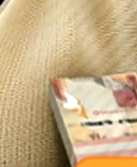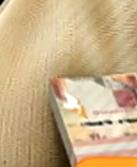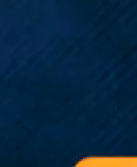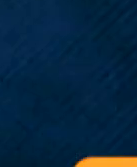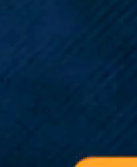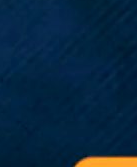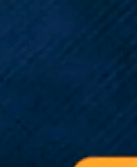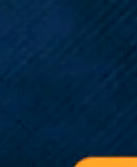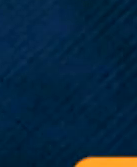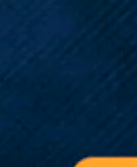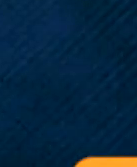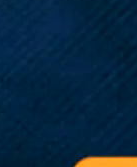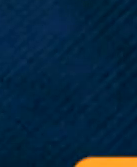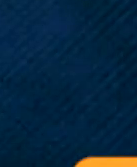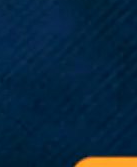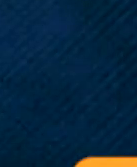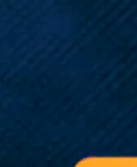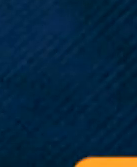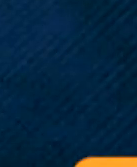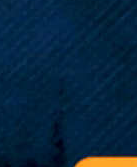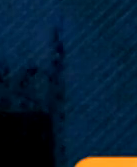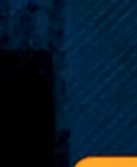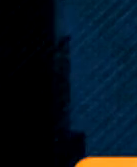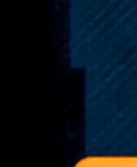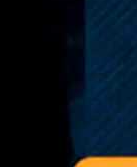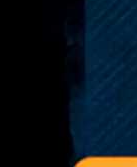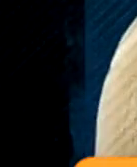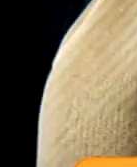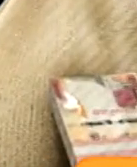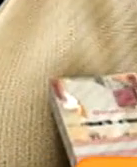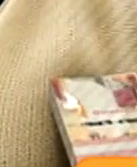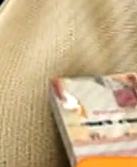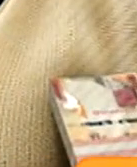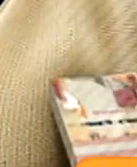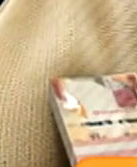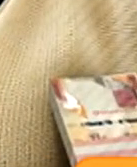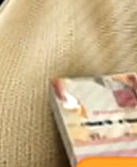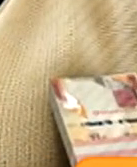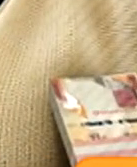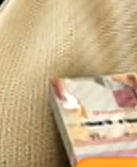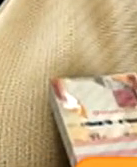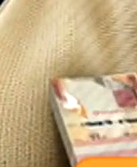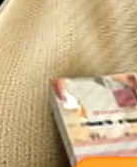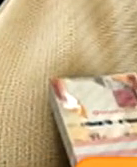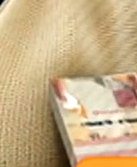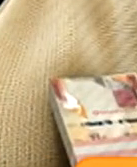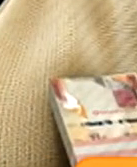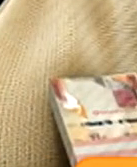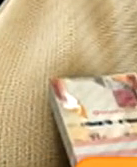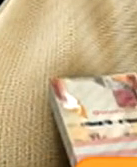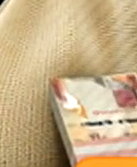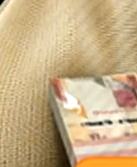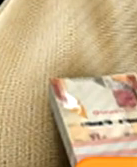files. Of the 24 files on prosecution, 7 were accepted. 3 recommendations for closure were also